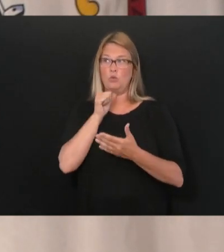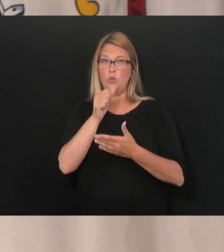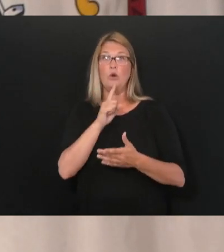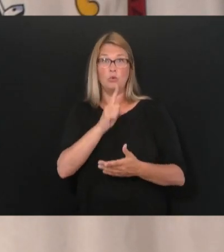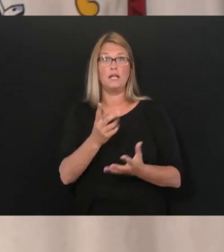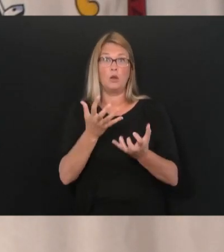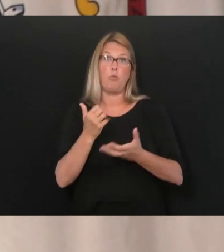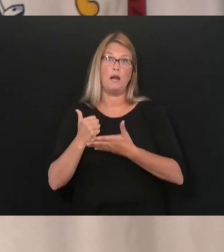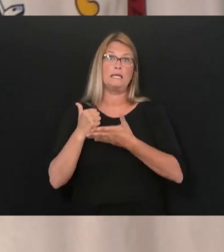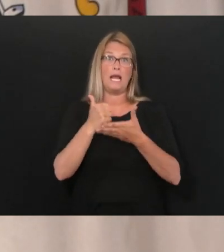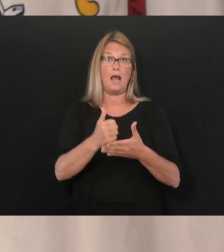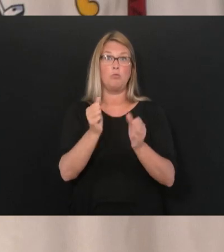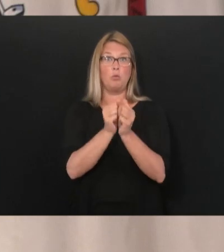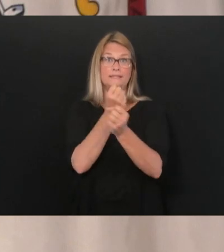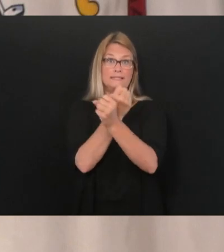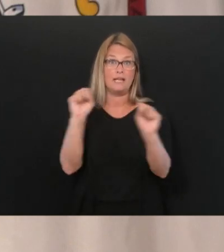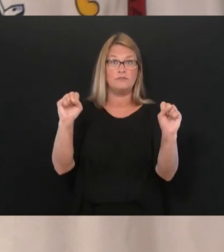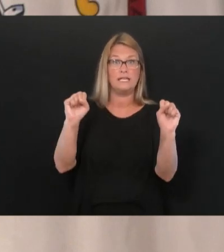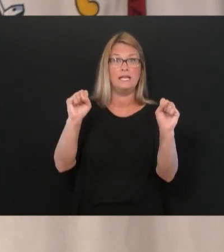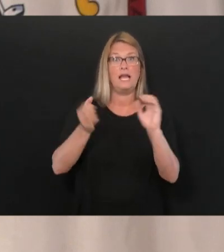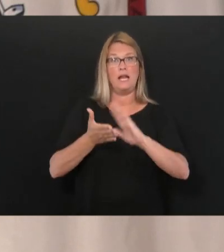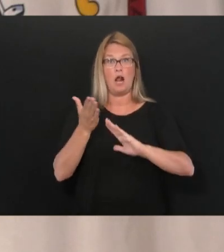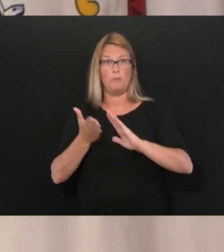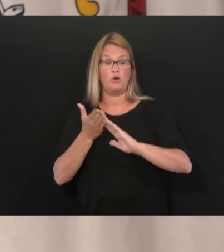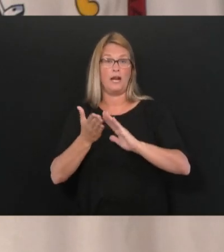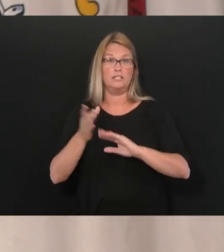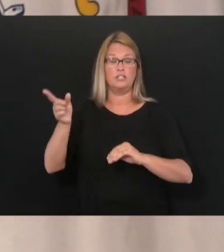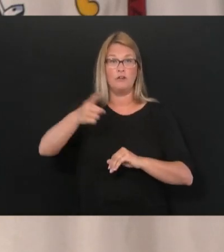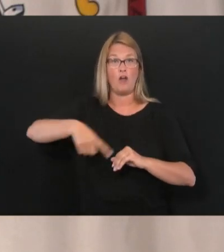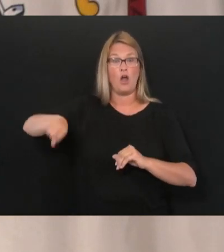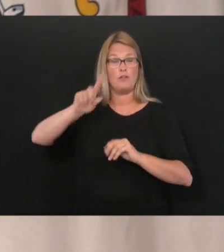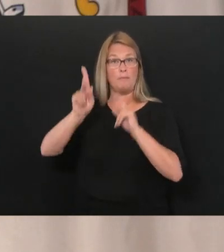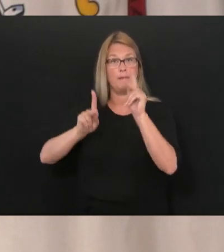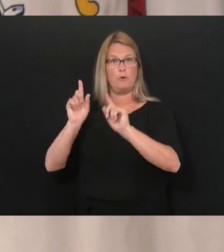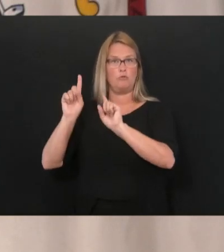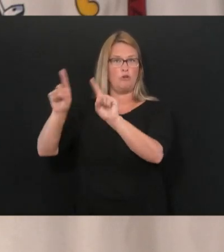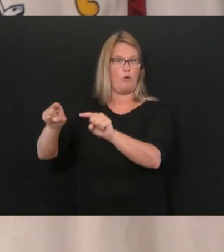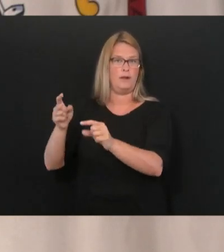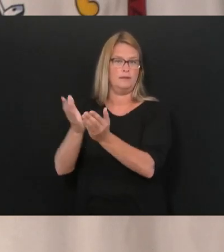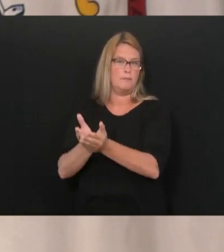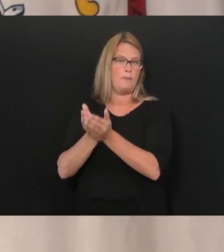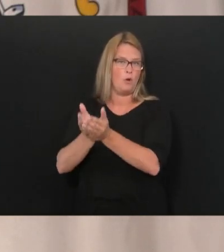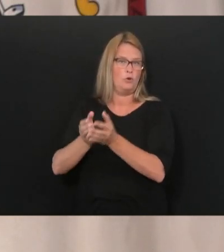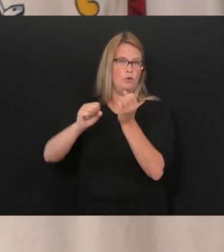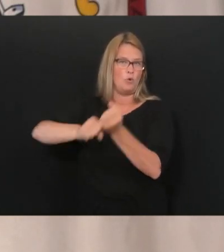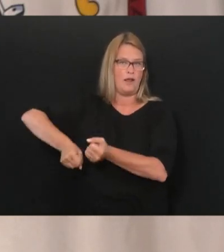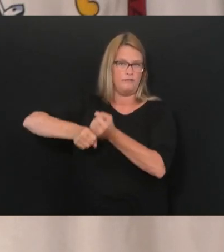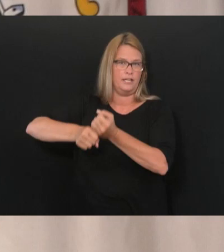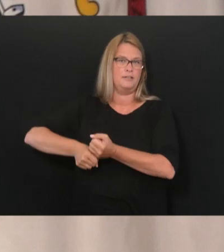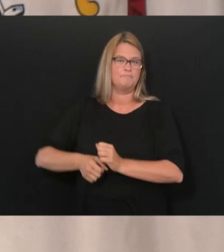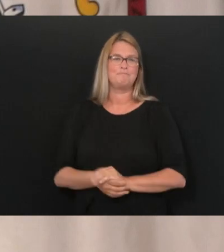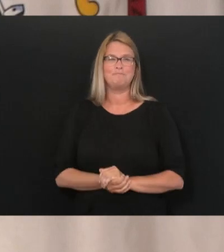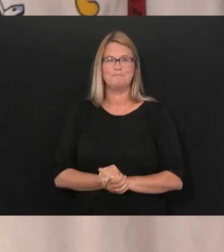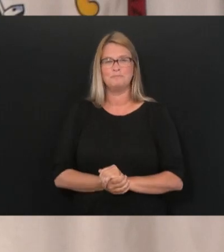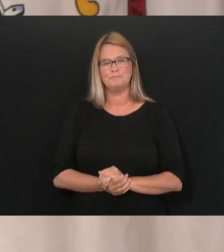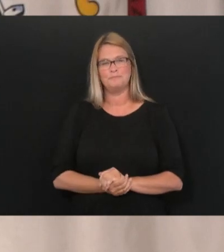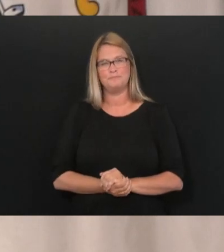and of the operation and safety of all the guests that they have. So that's good stuff.